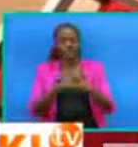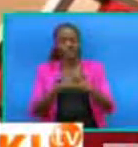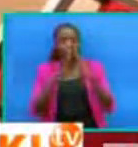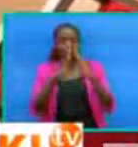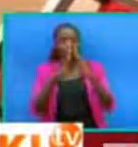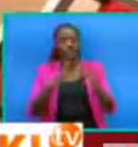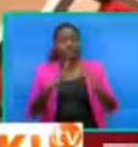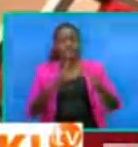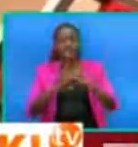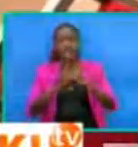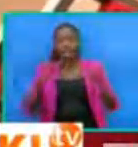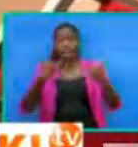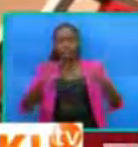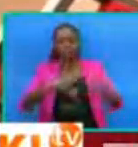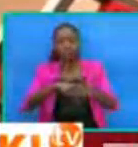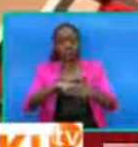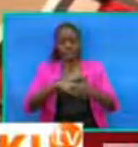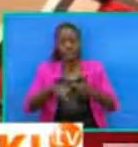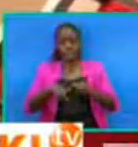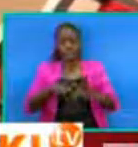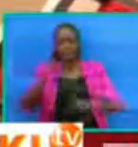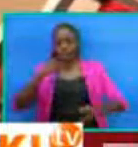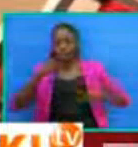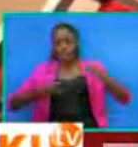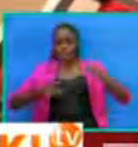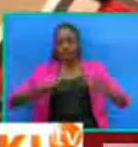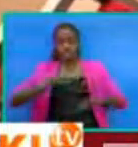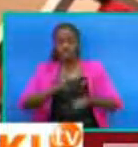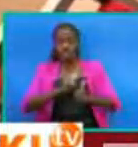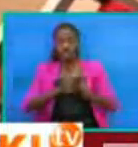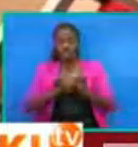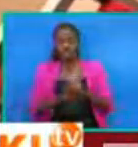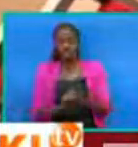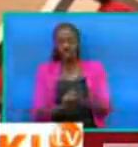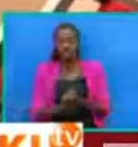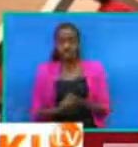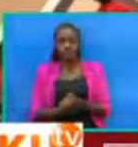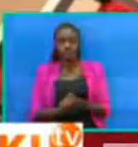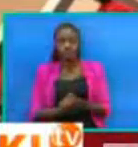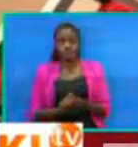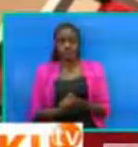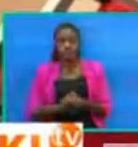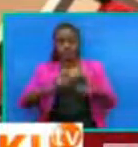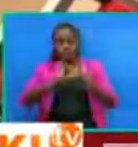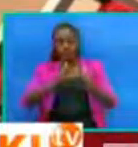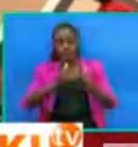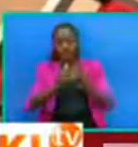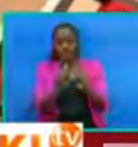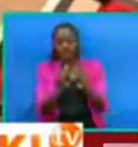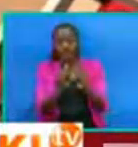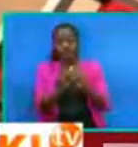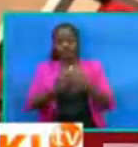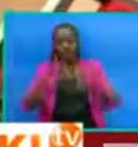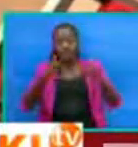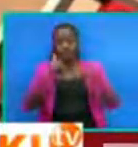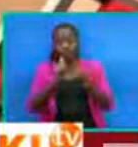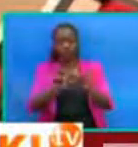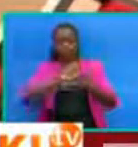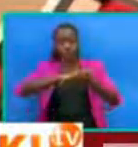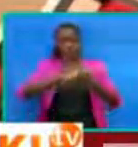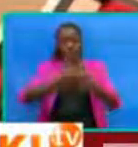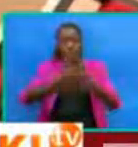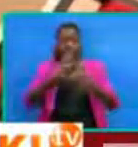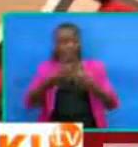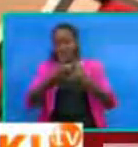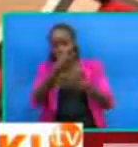playing football or enjoying the games, just playing with the computers and all that. So what does this